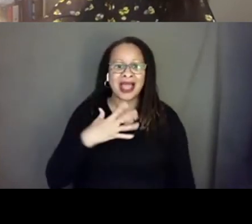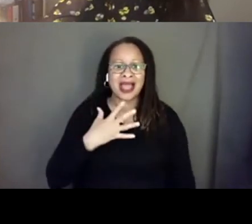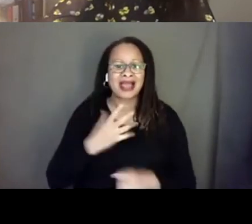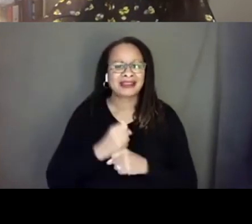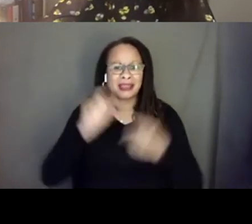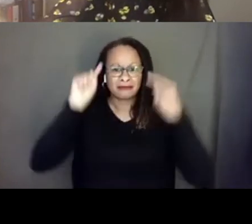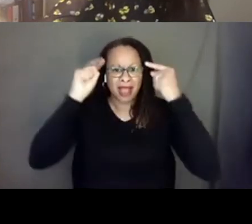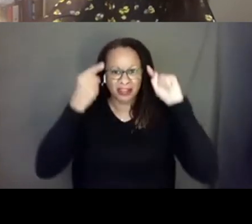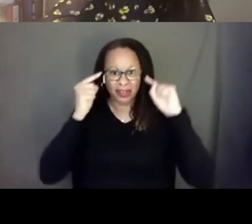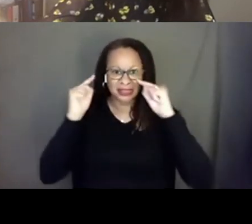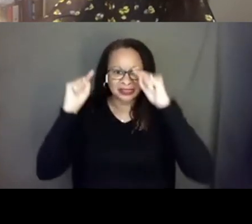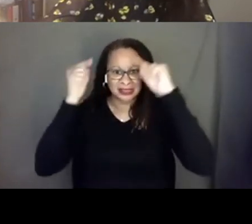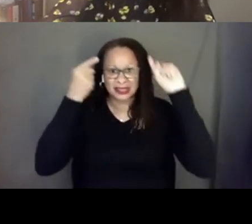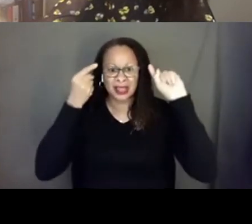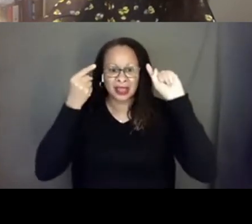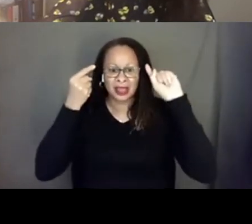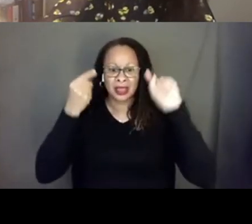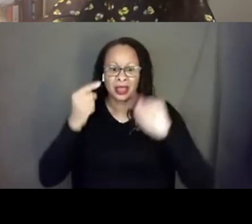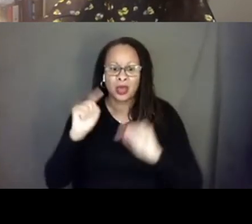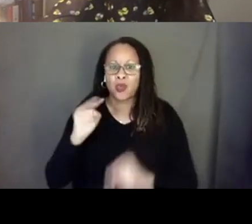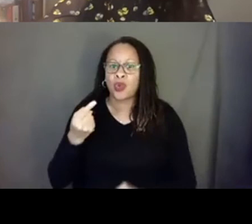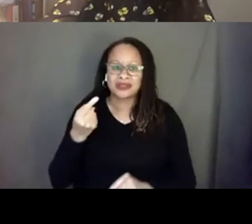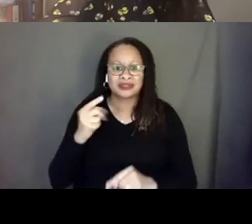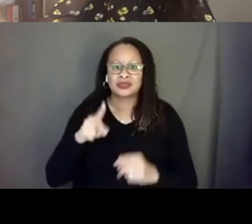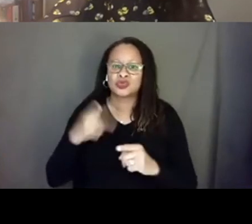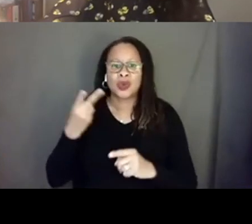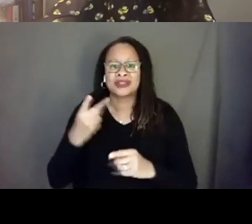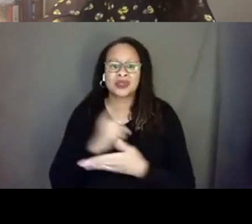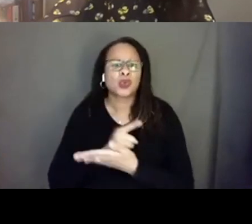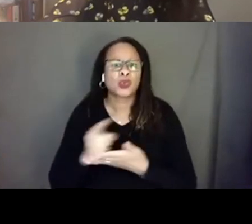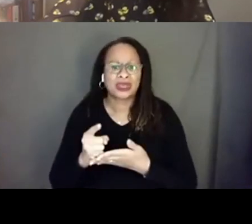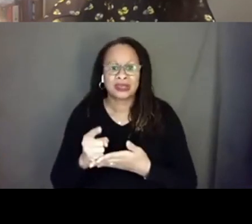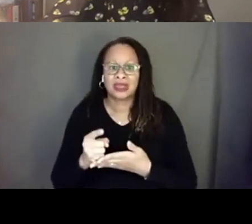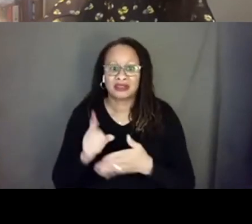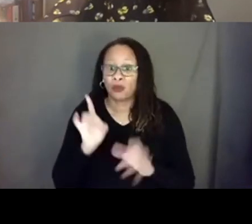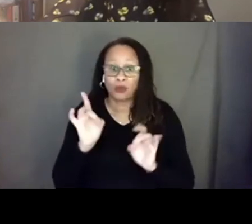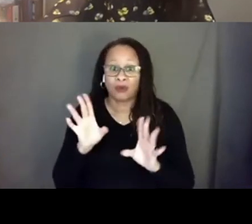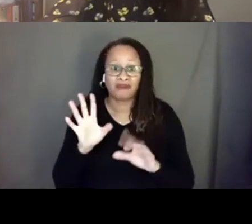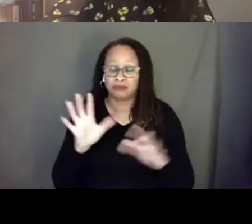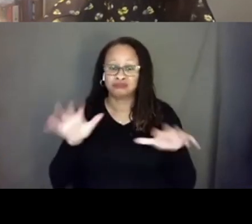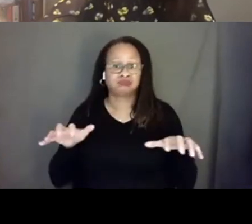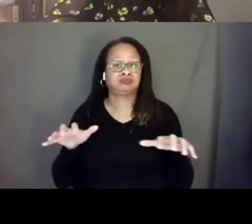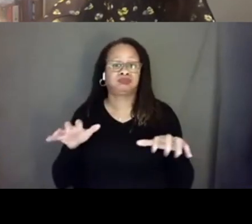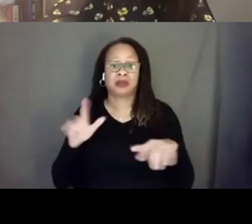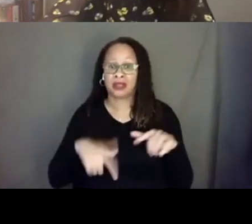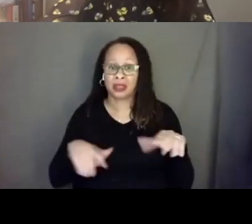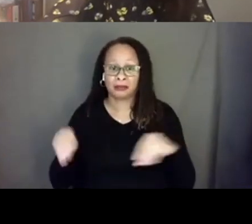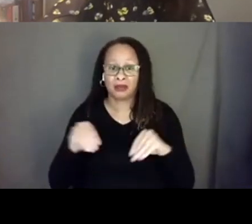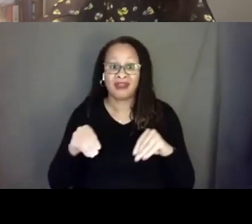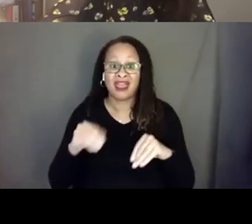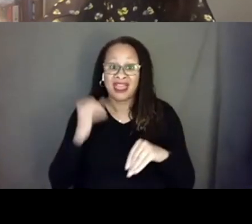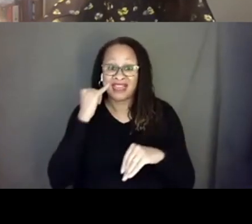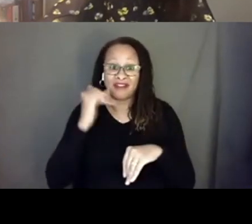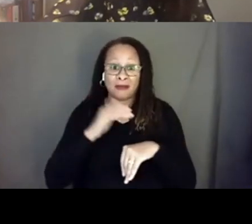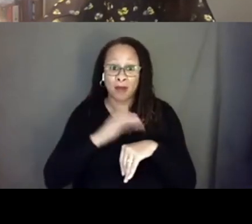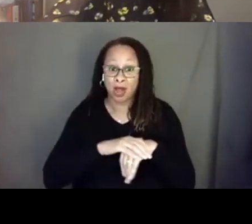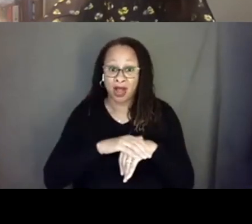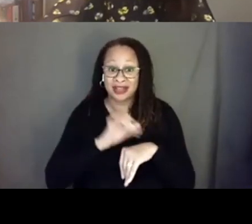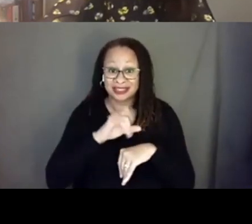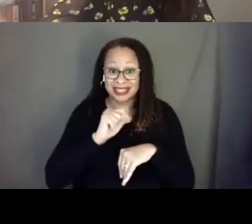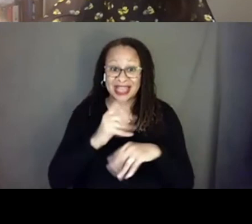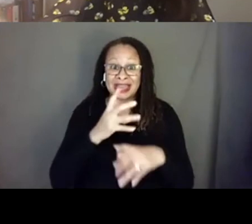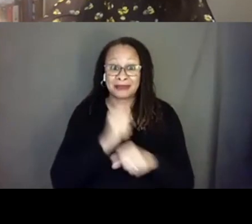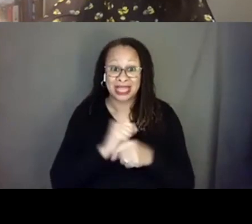right? Mm-hmm. I get migraines once or twice a week, and those are debilitating. If I'm on set and I'm getting a migraine, I need a quiet place to